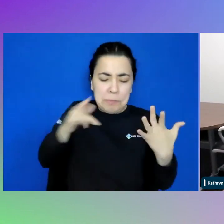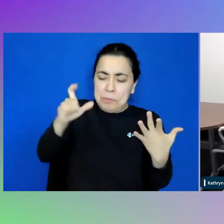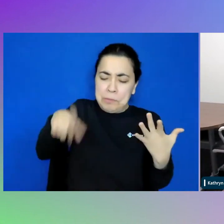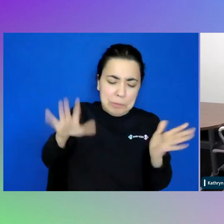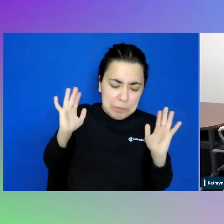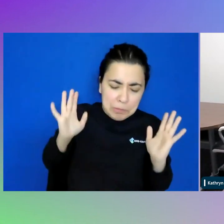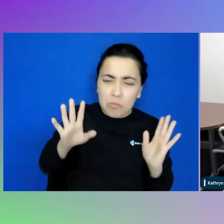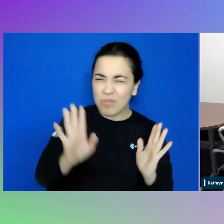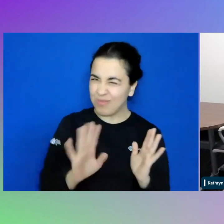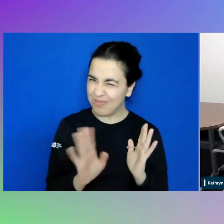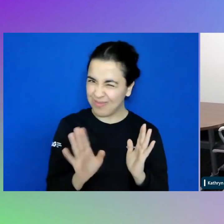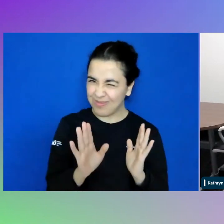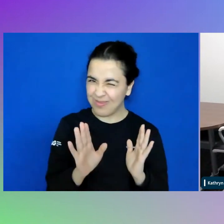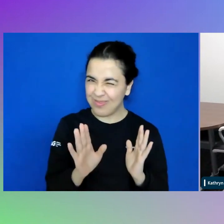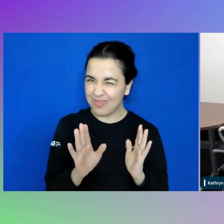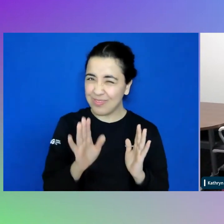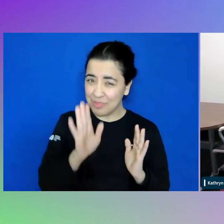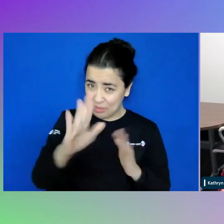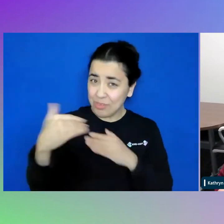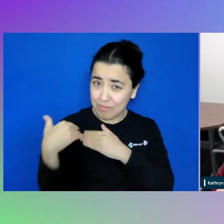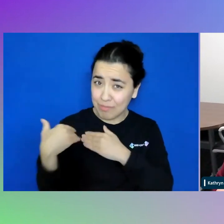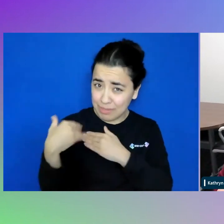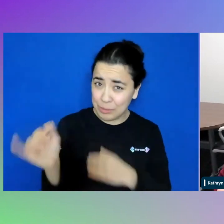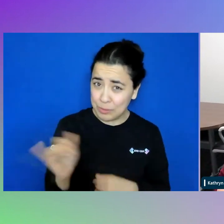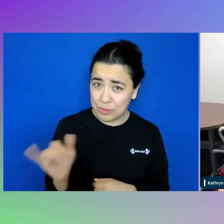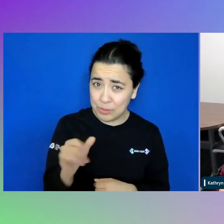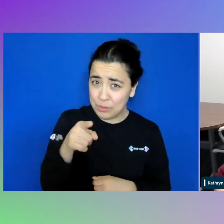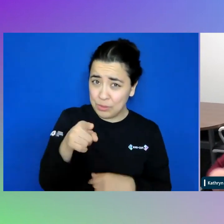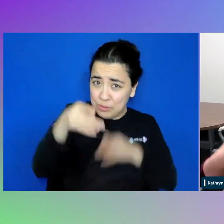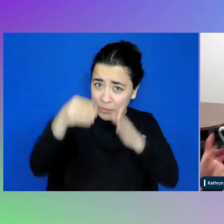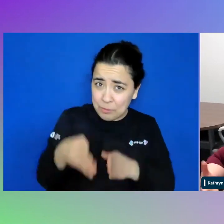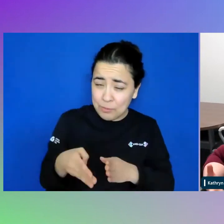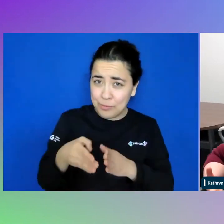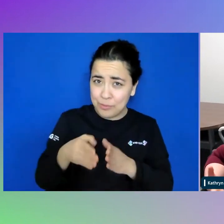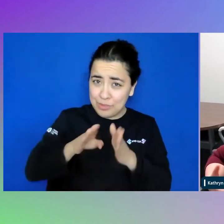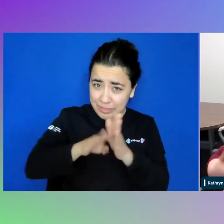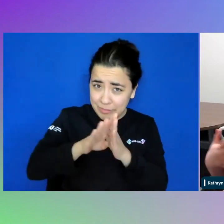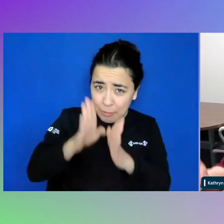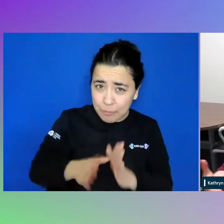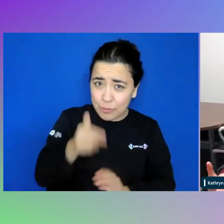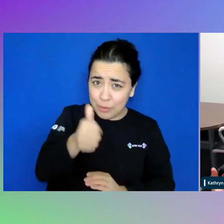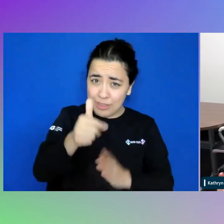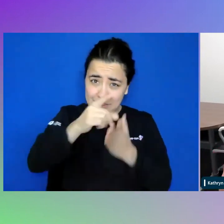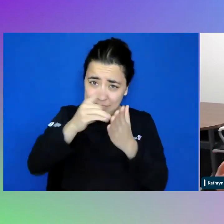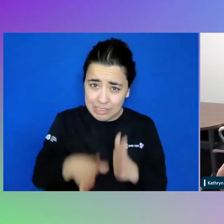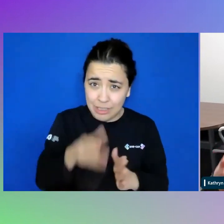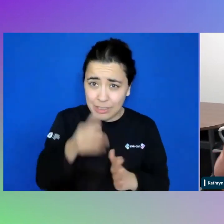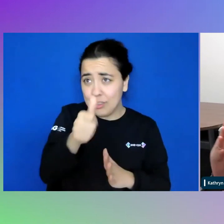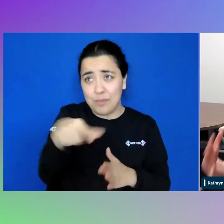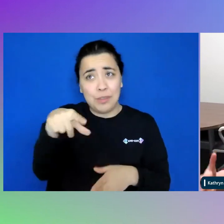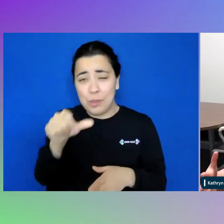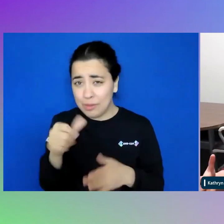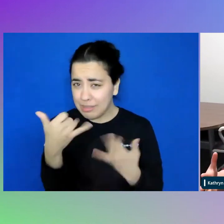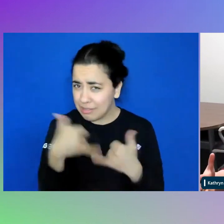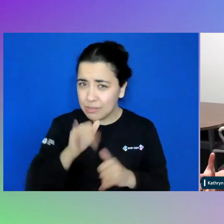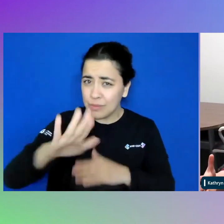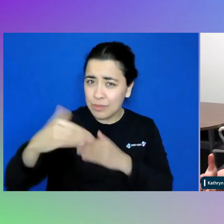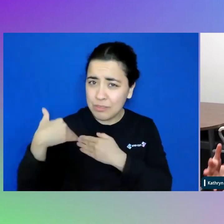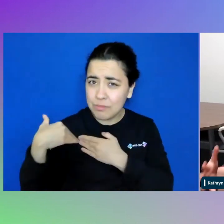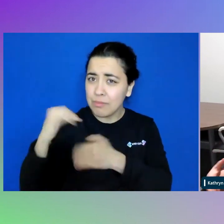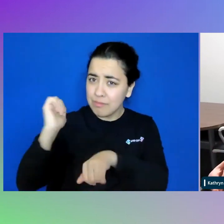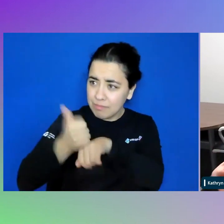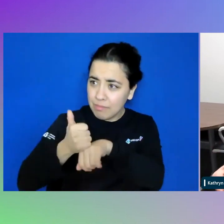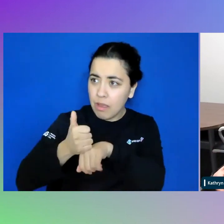really true. It's still your responsibility as the individual developer or the designer or the QA to make sure that you're implementing